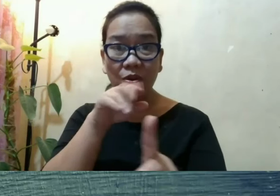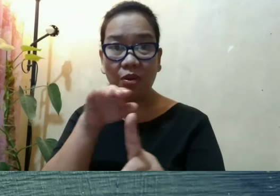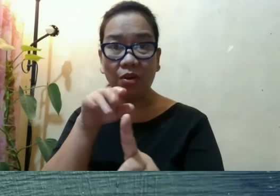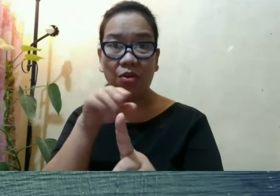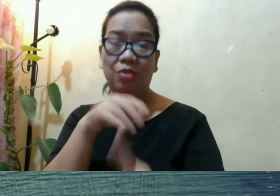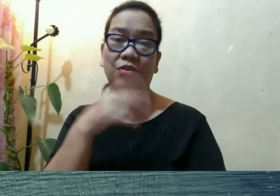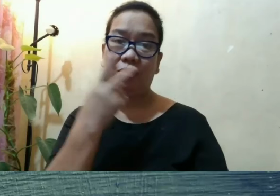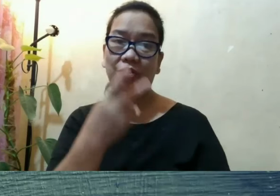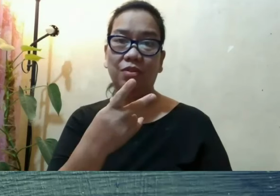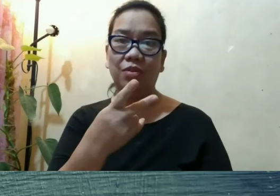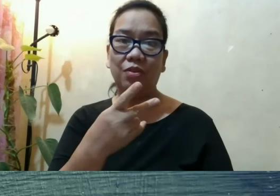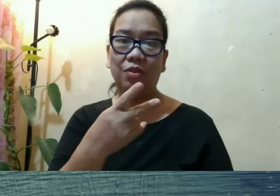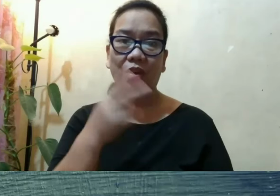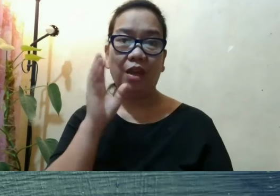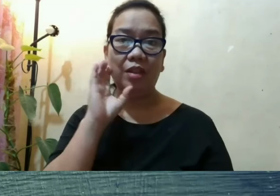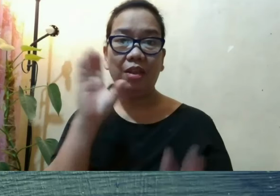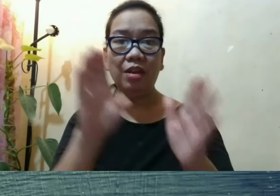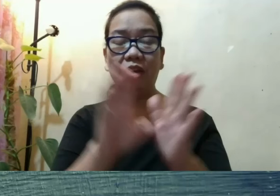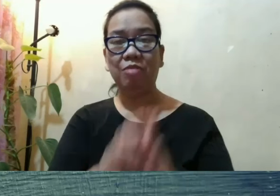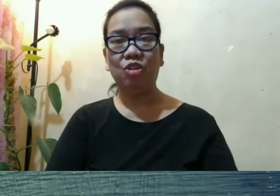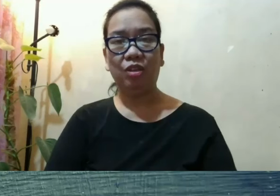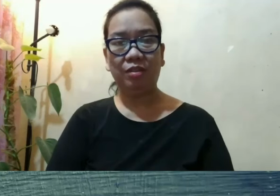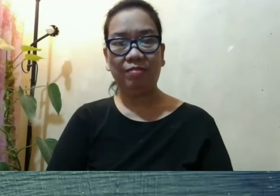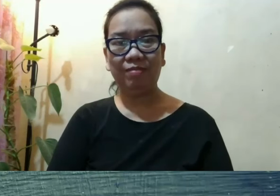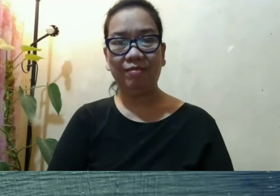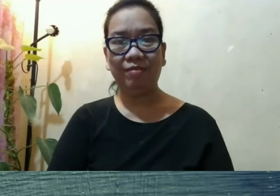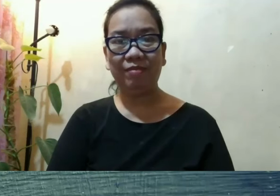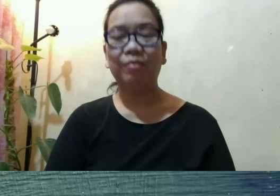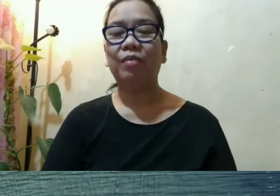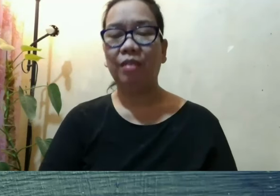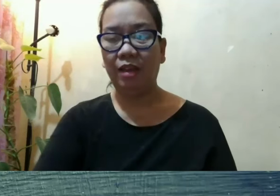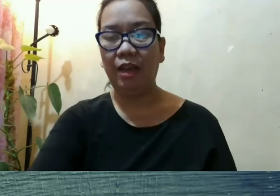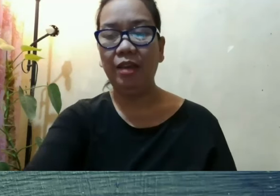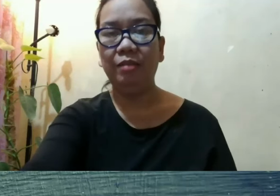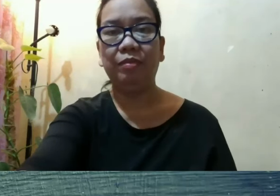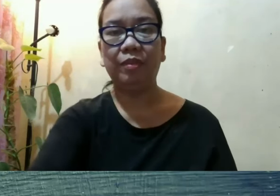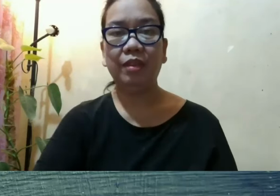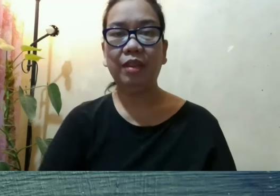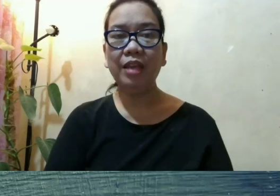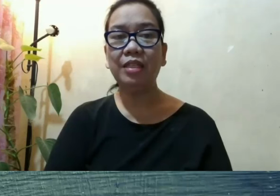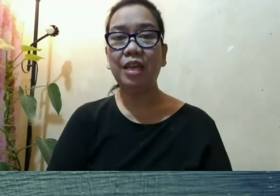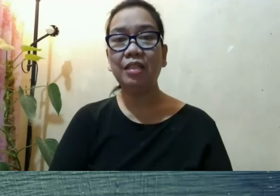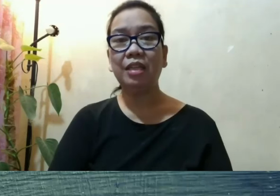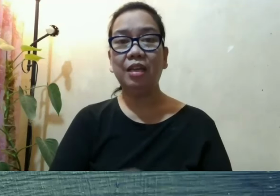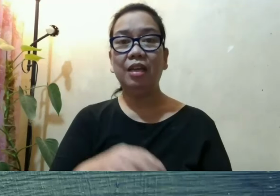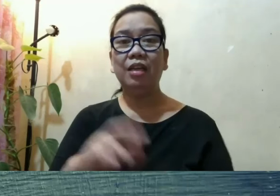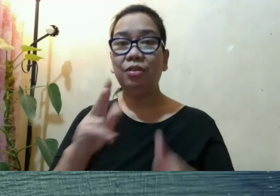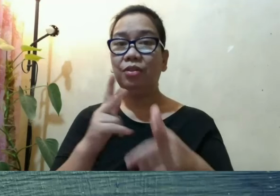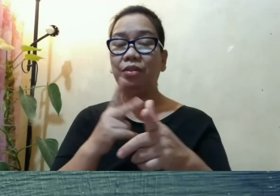You look at the images. Okay. Next